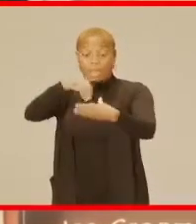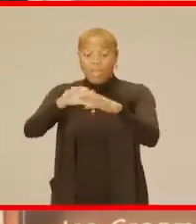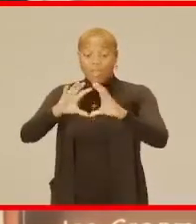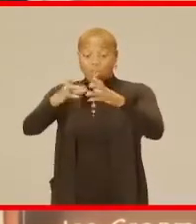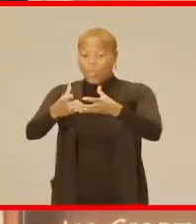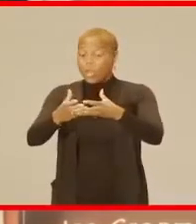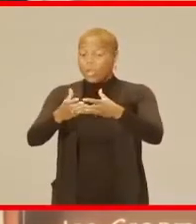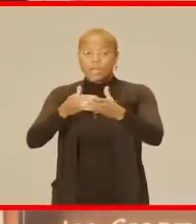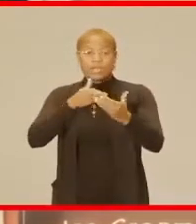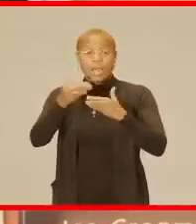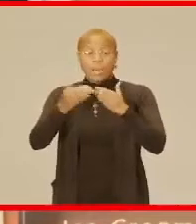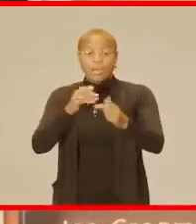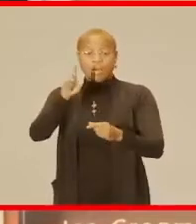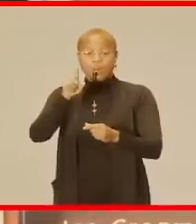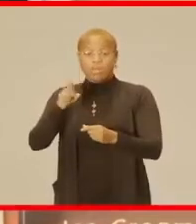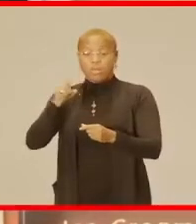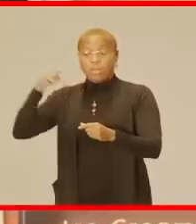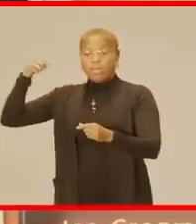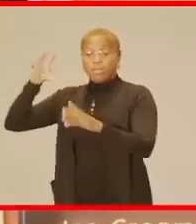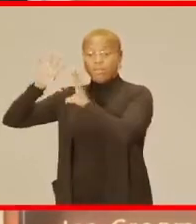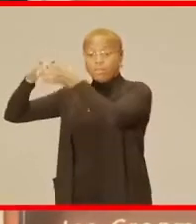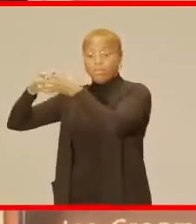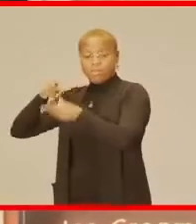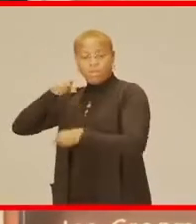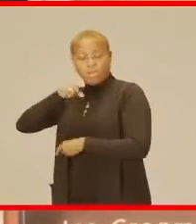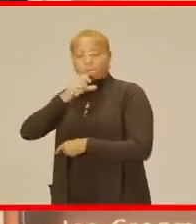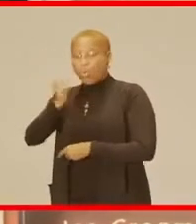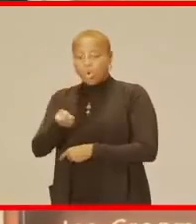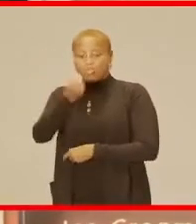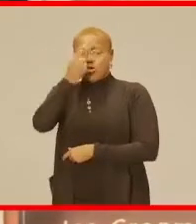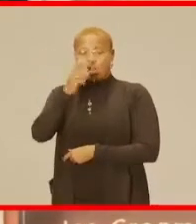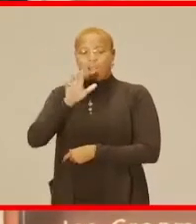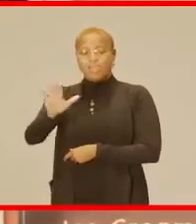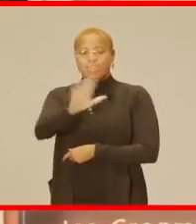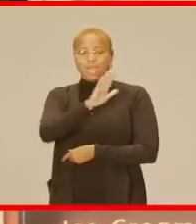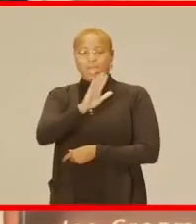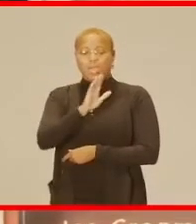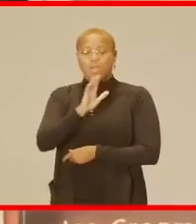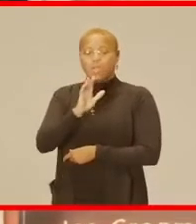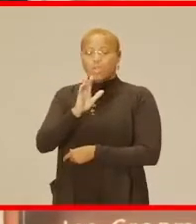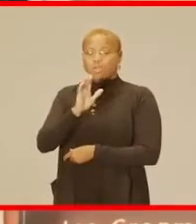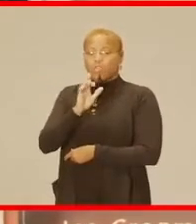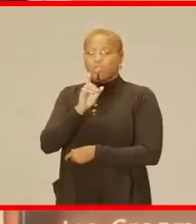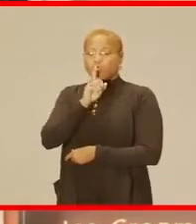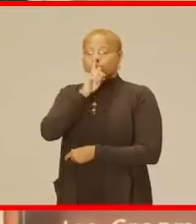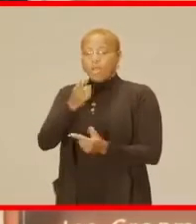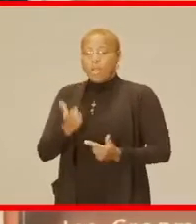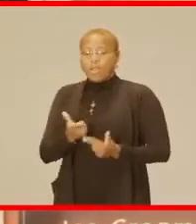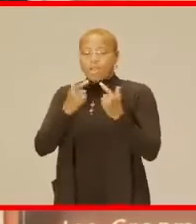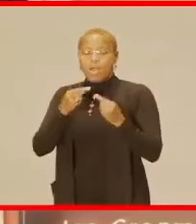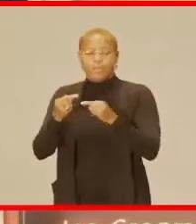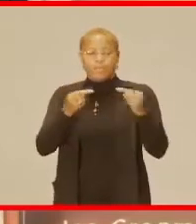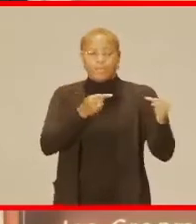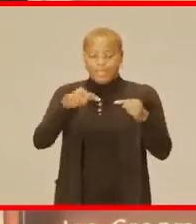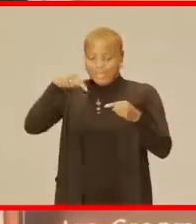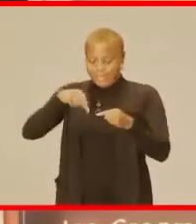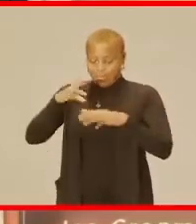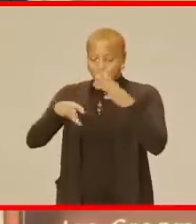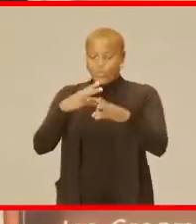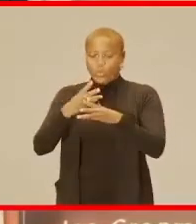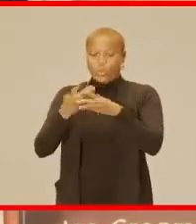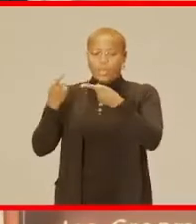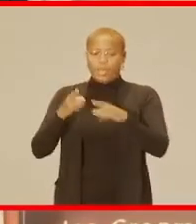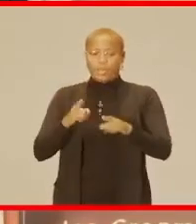don't necessarily understand issues that their real-life counterparts go through in our world.